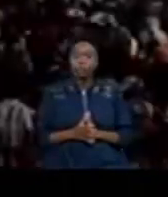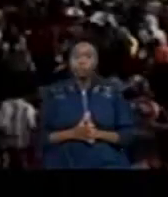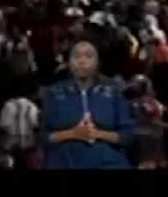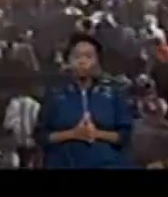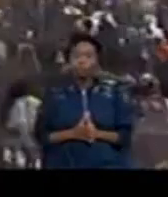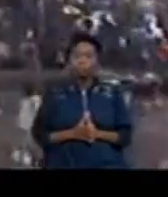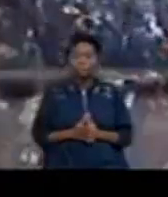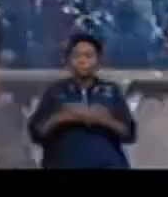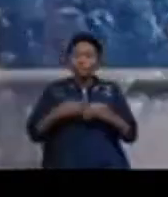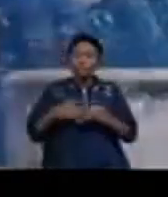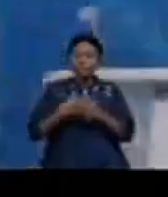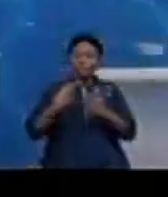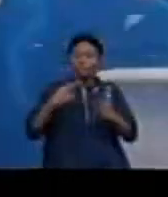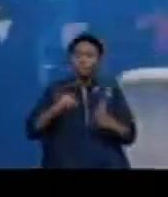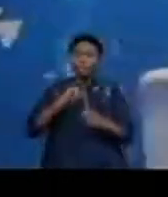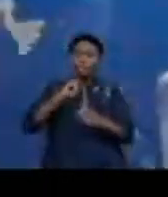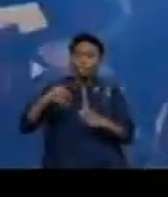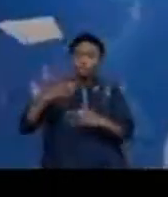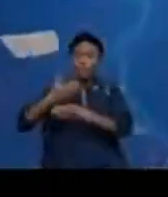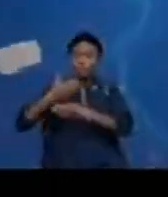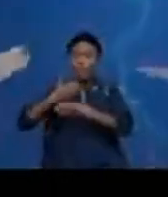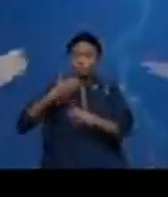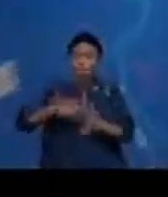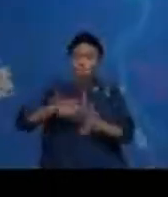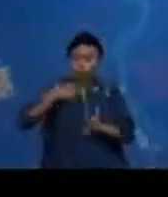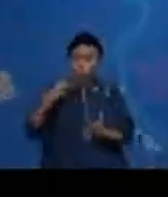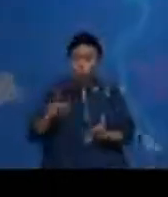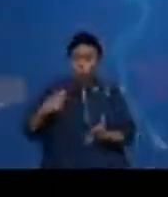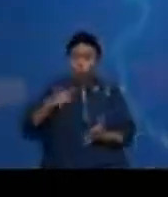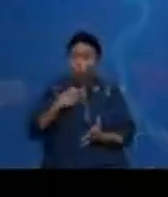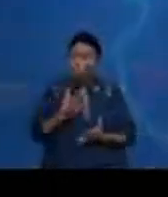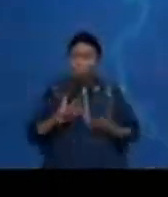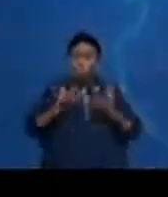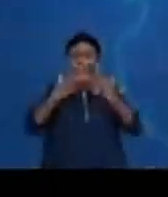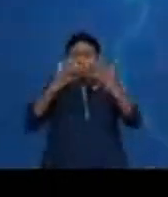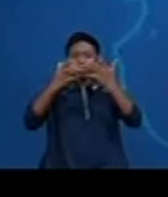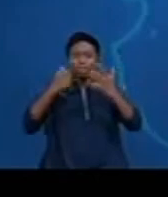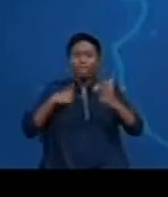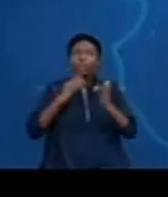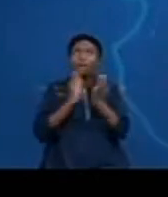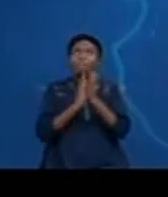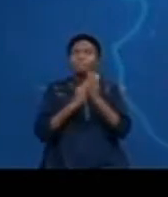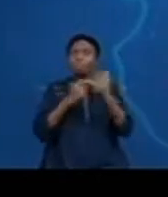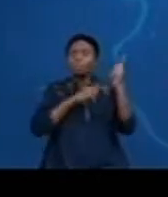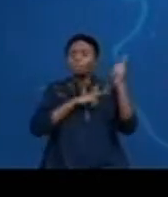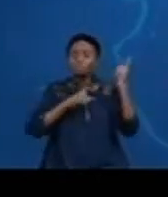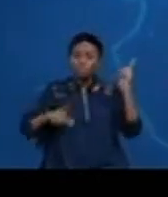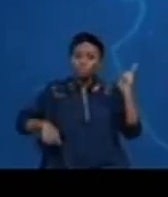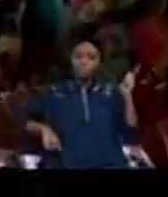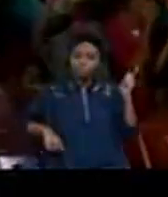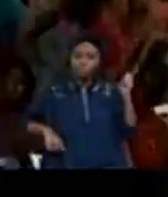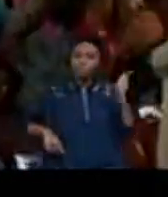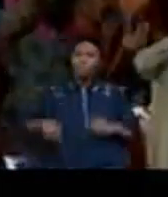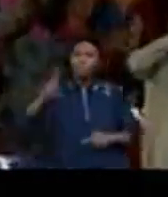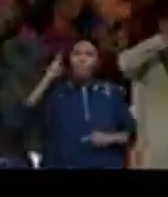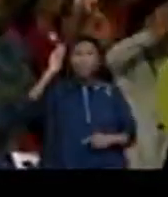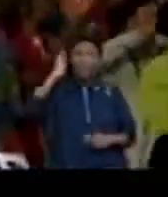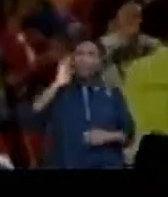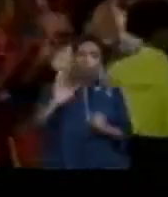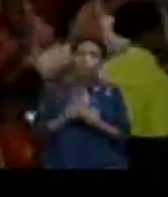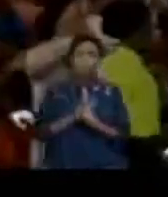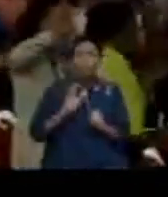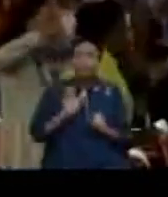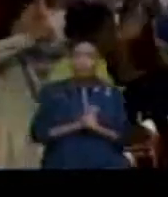even before the Jericho was fall we are shouting we're praising the Lord he will